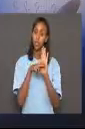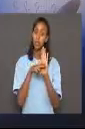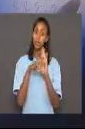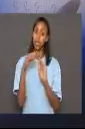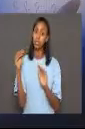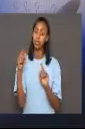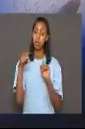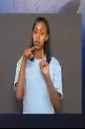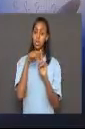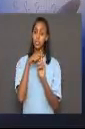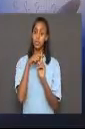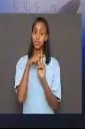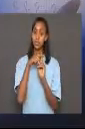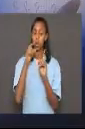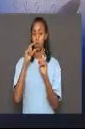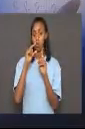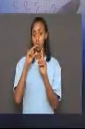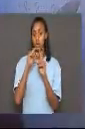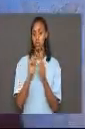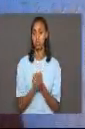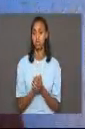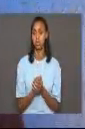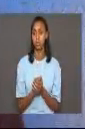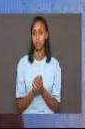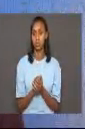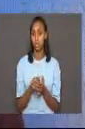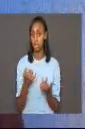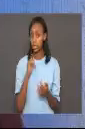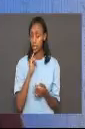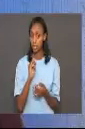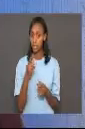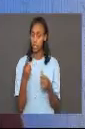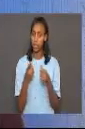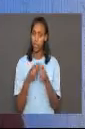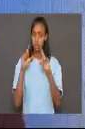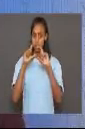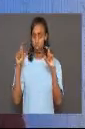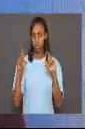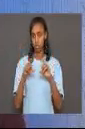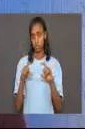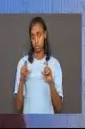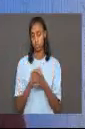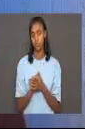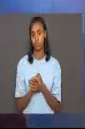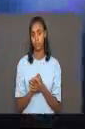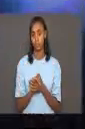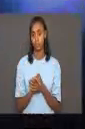negative and positive words. Here is the first text.